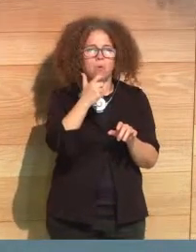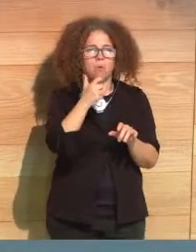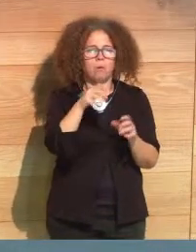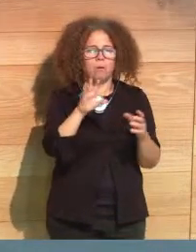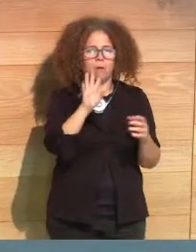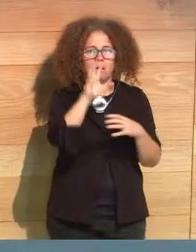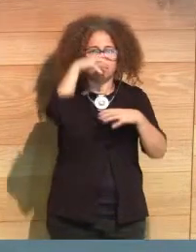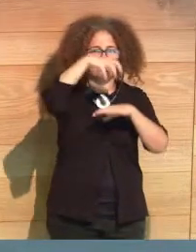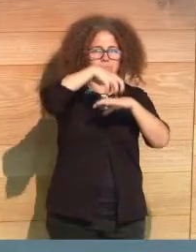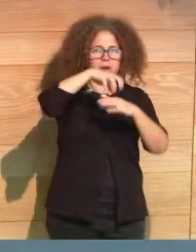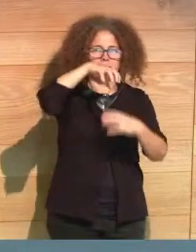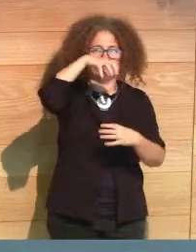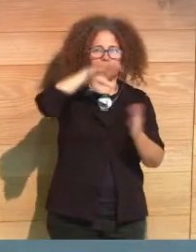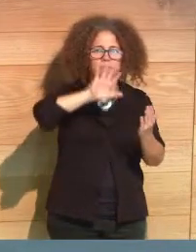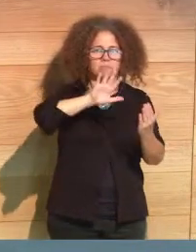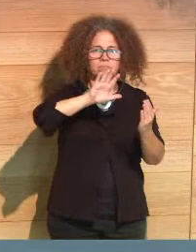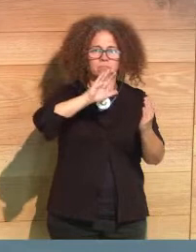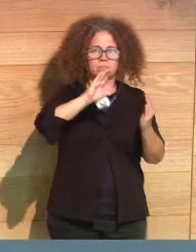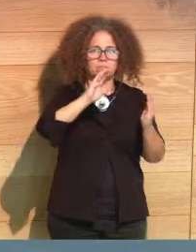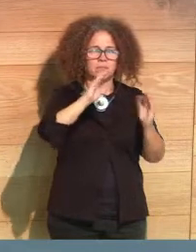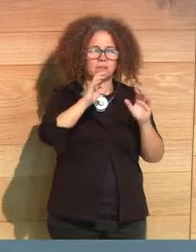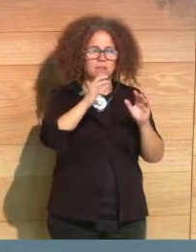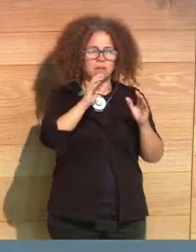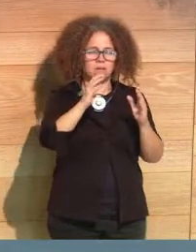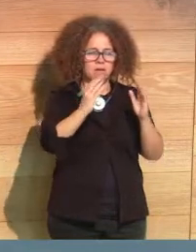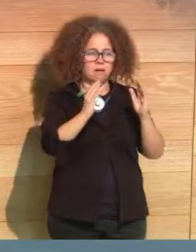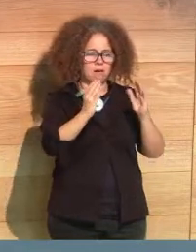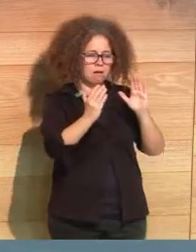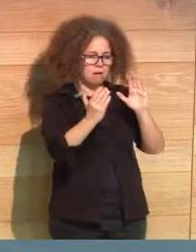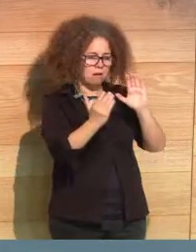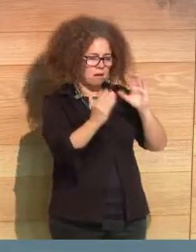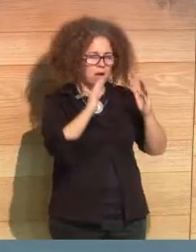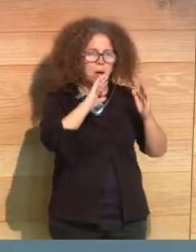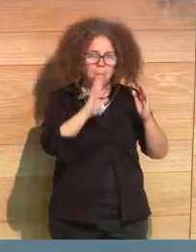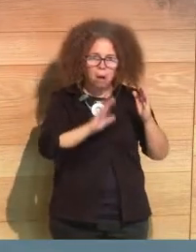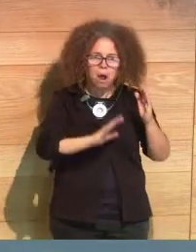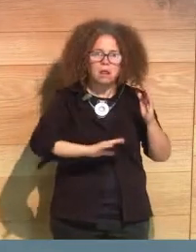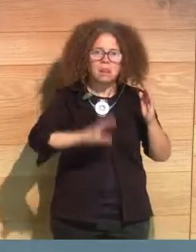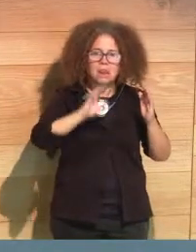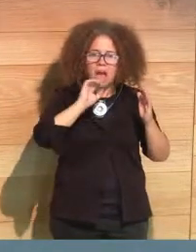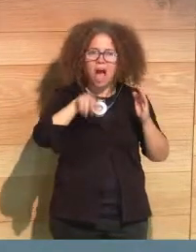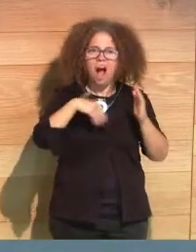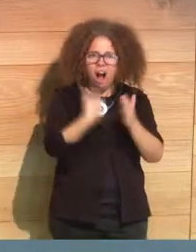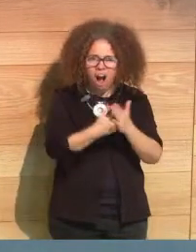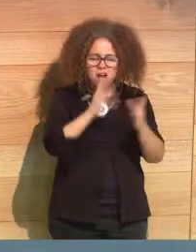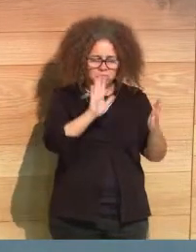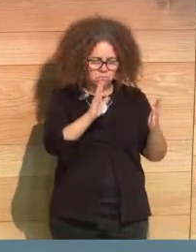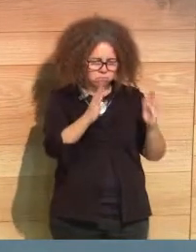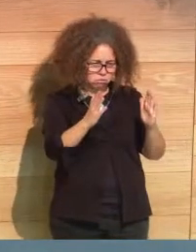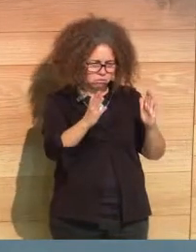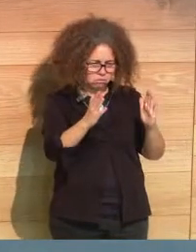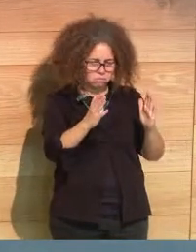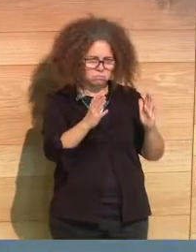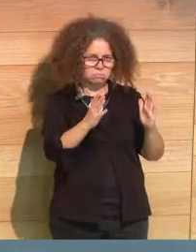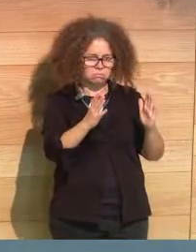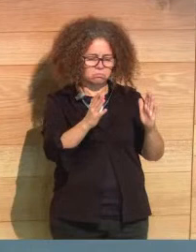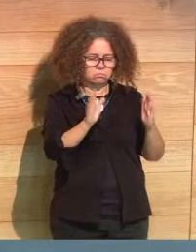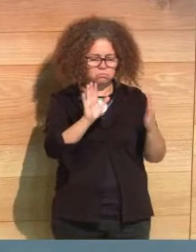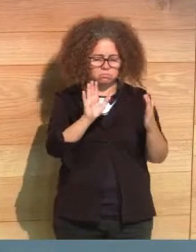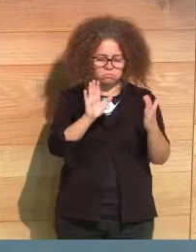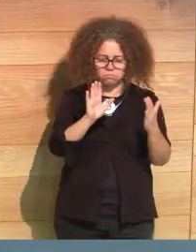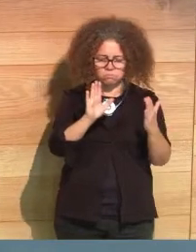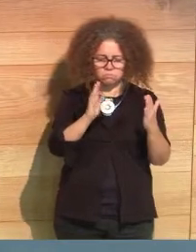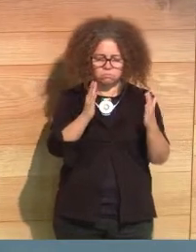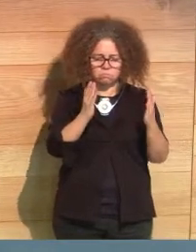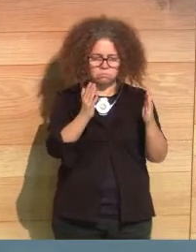then it feels like the building is moving. So you realize there's this idea of trompe-l'œil